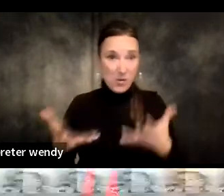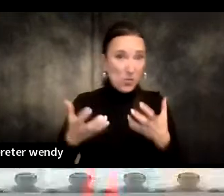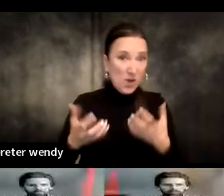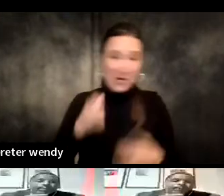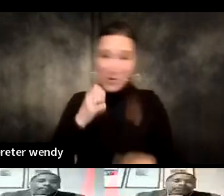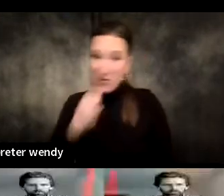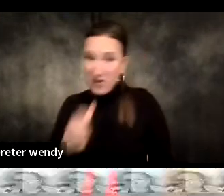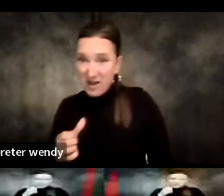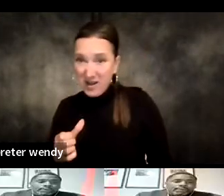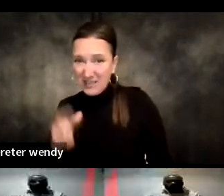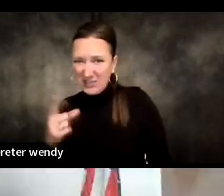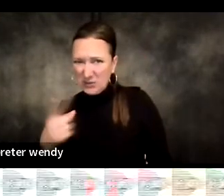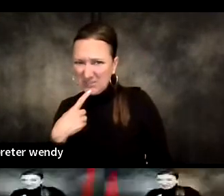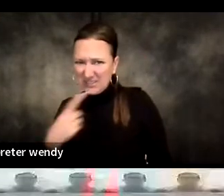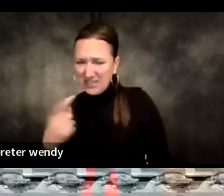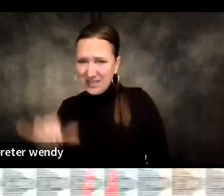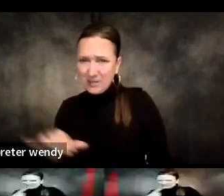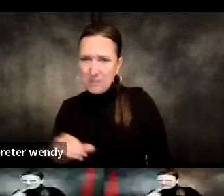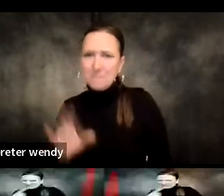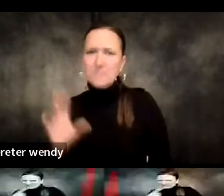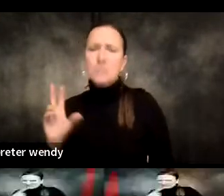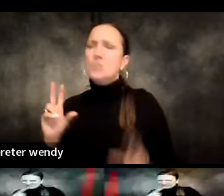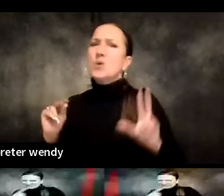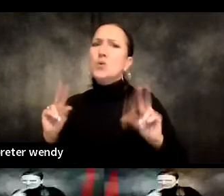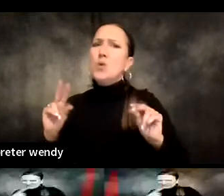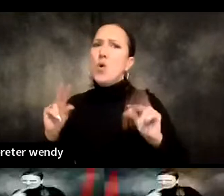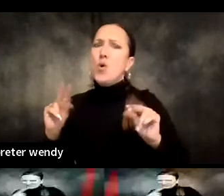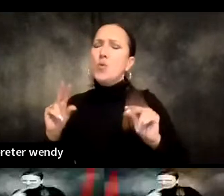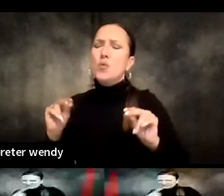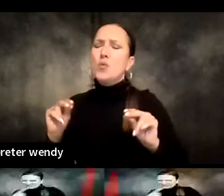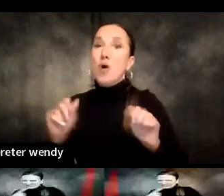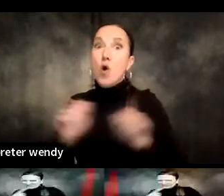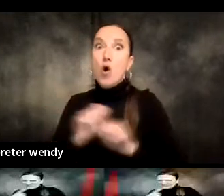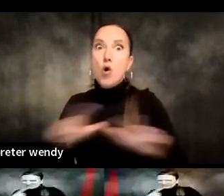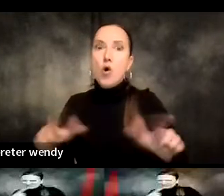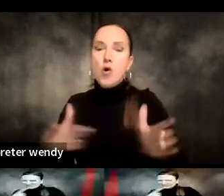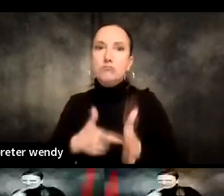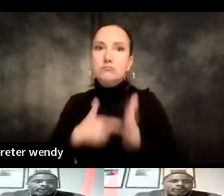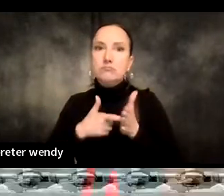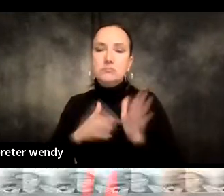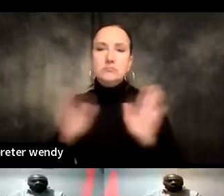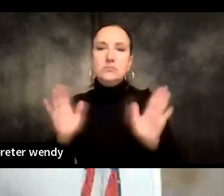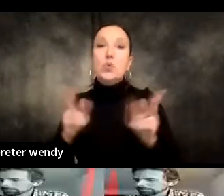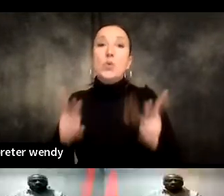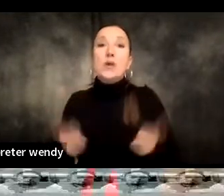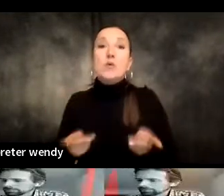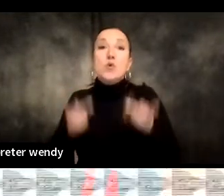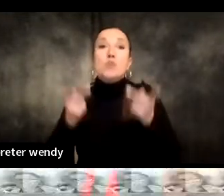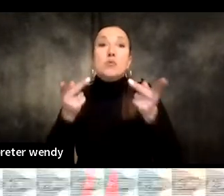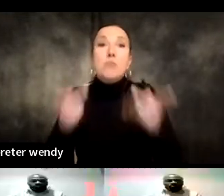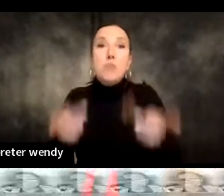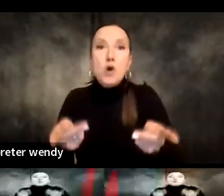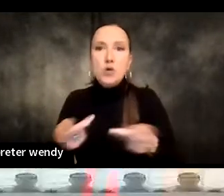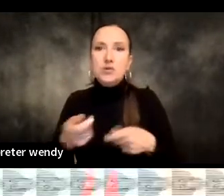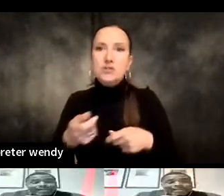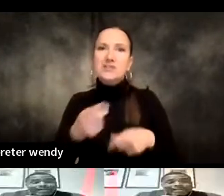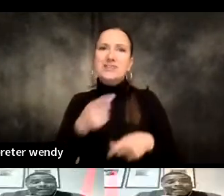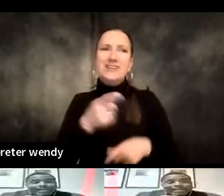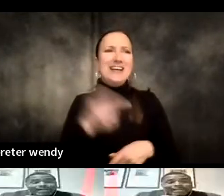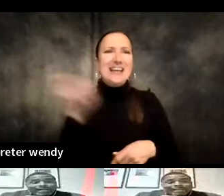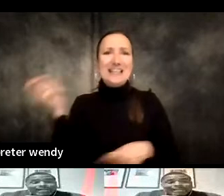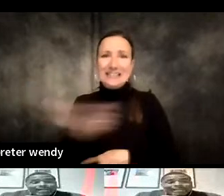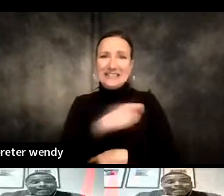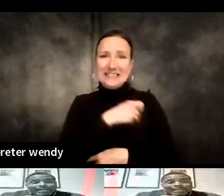Is that what you were saying? No, no, ma'am, no, ma'am. So we have proposed converting underutilized